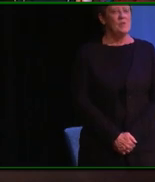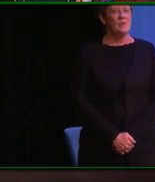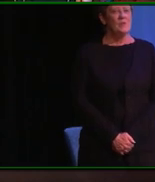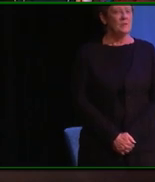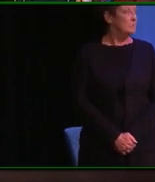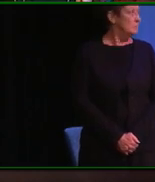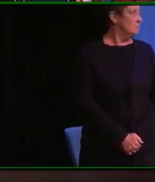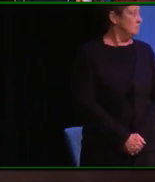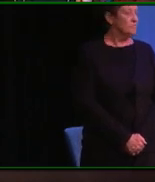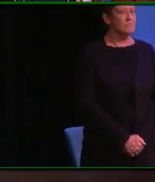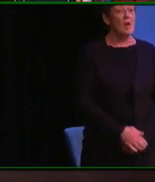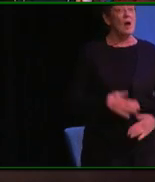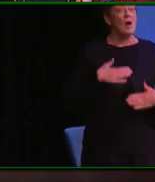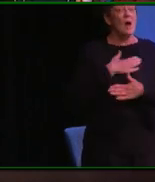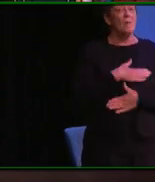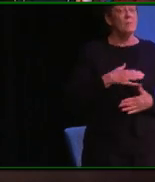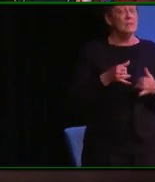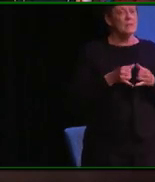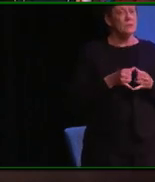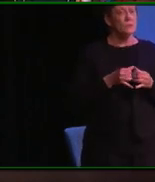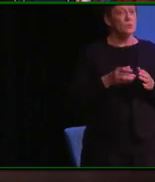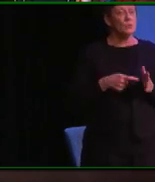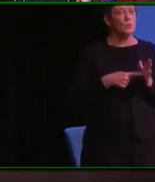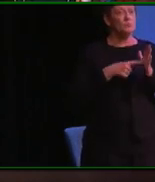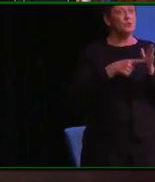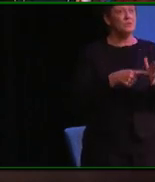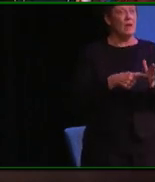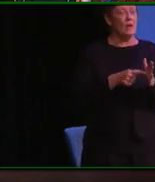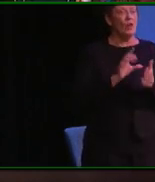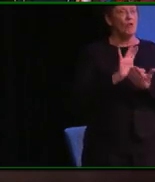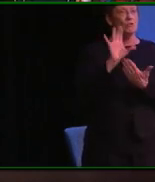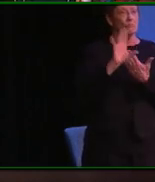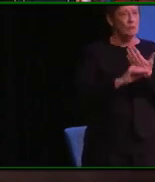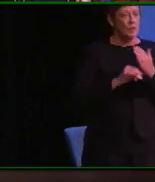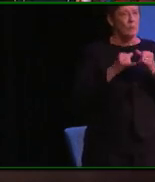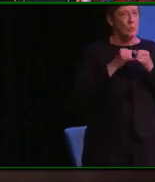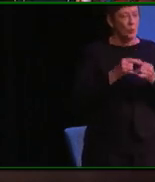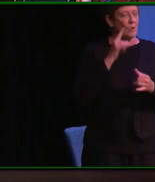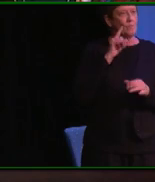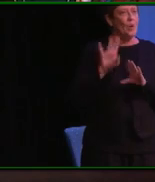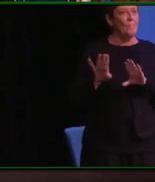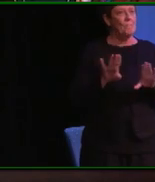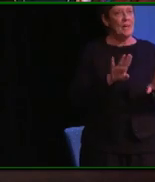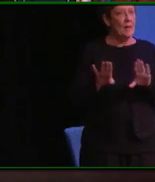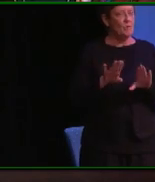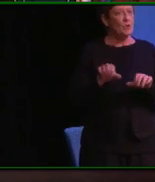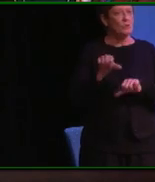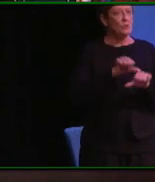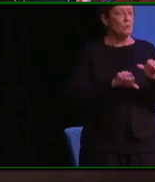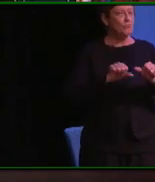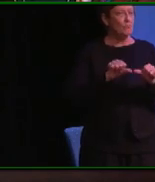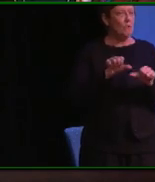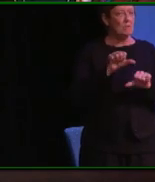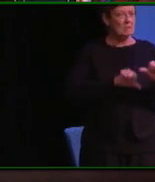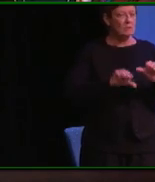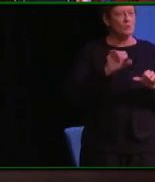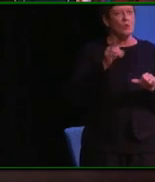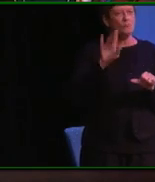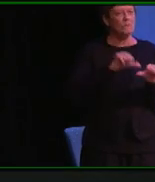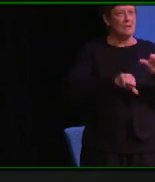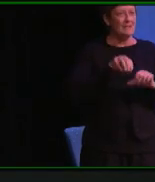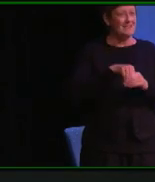I'm pleased to present the Curriculum Awards and Foundation Scholarships for Behavioral and Social Sciences and Education. As I call your